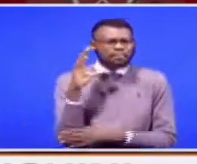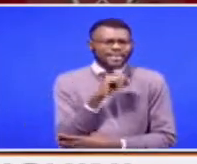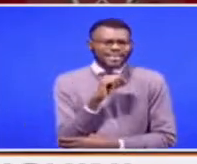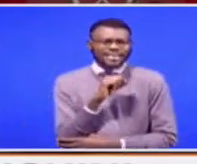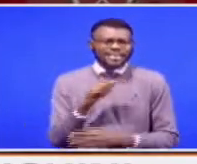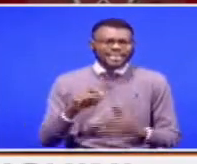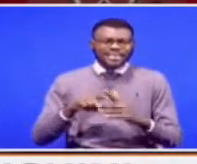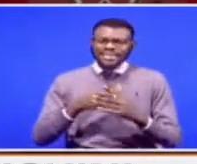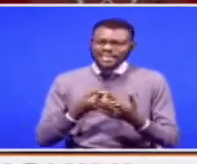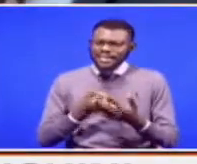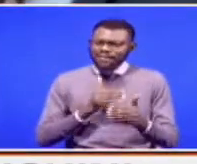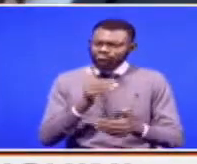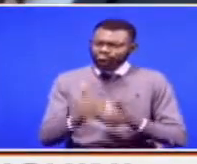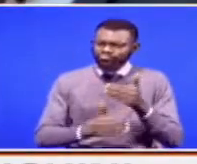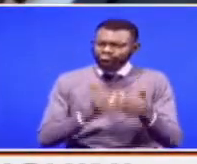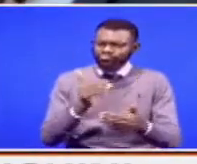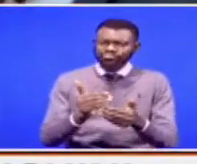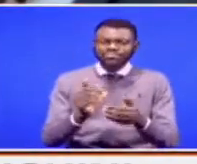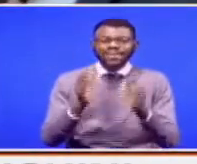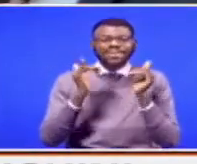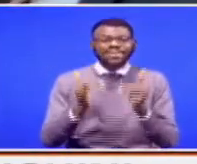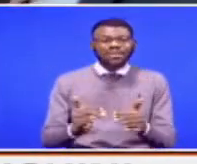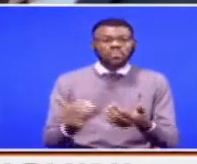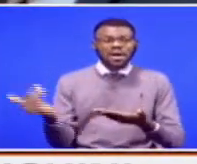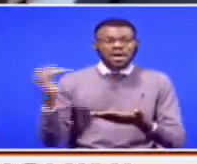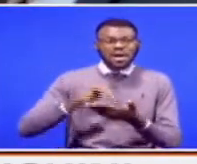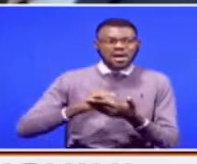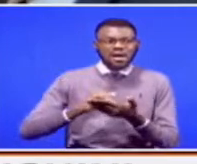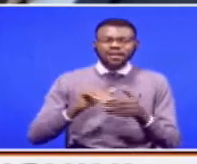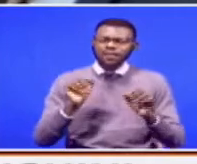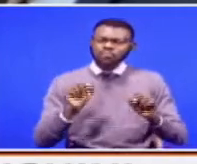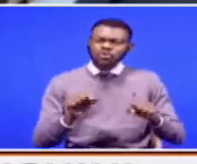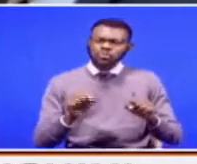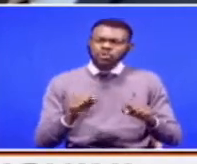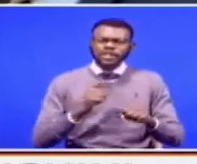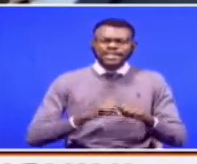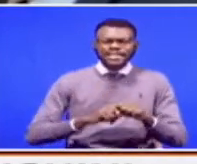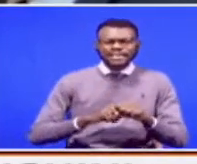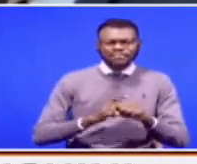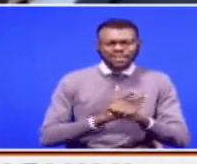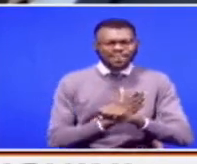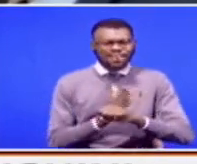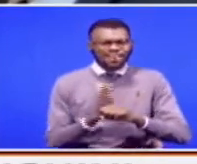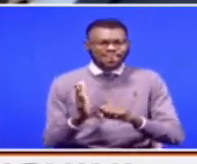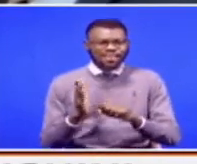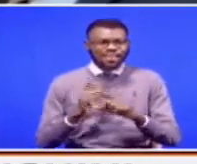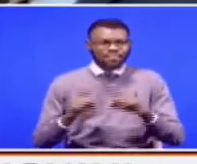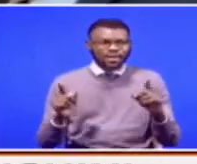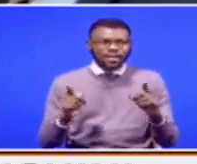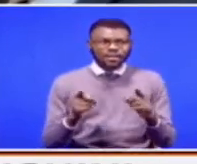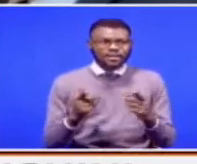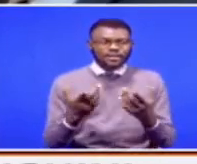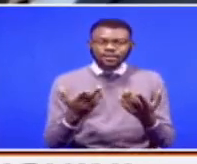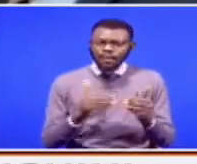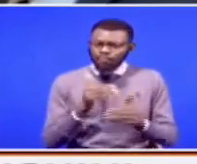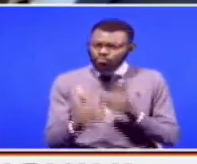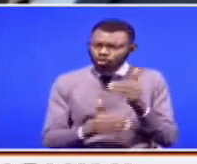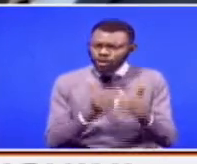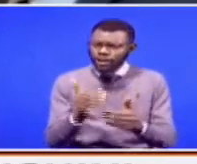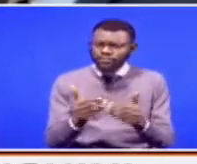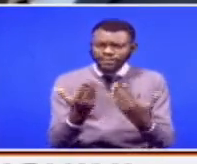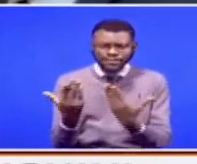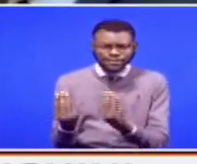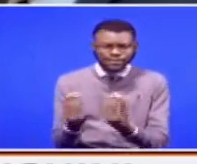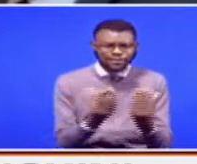start systems right from the scratch, and that normally takes some time. And it's actually a very delicate process, Chair.